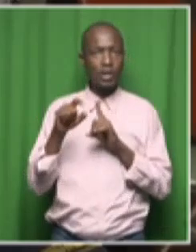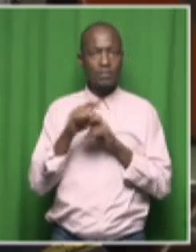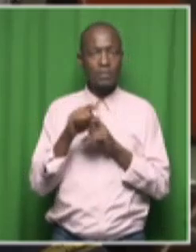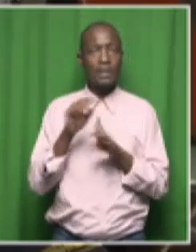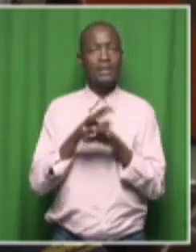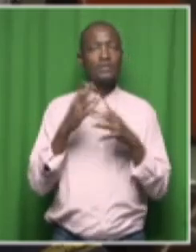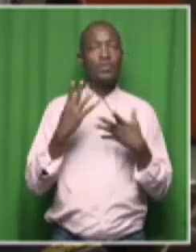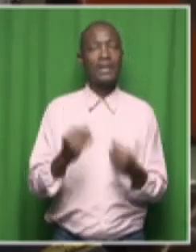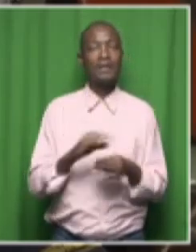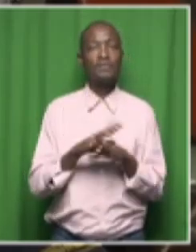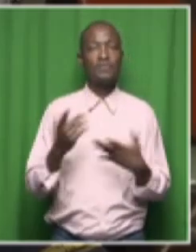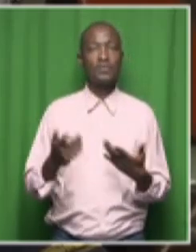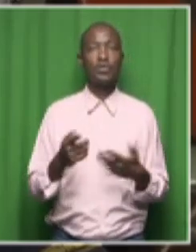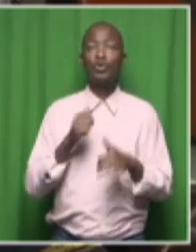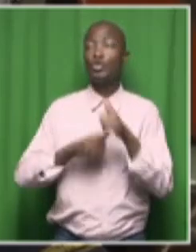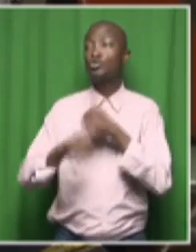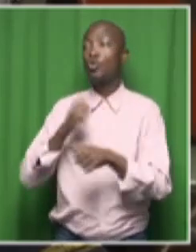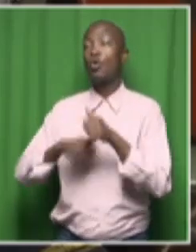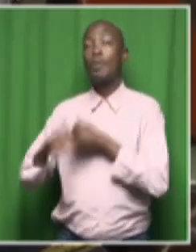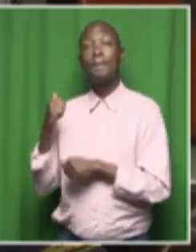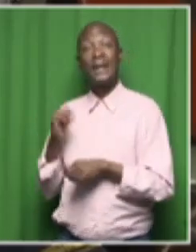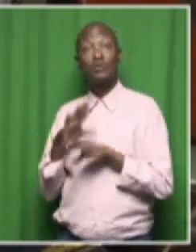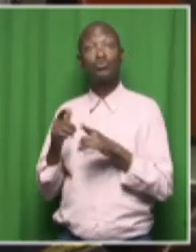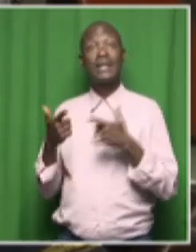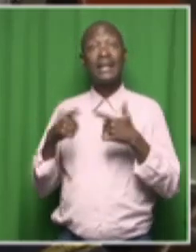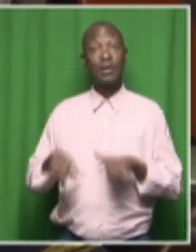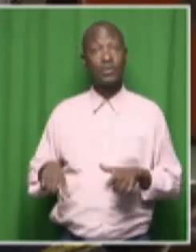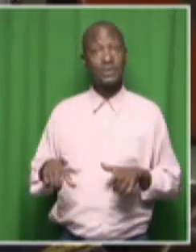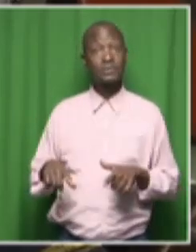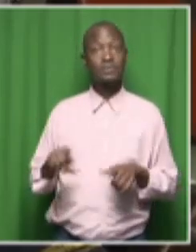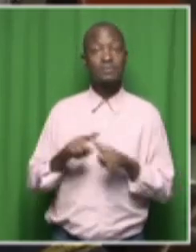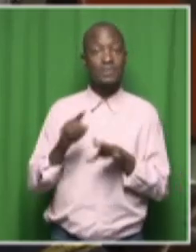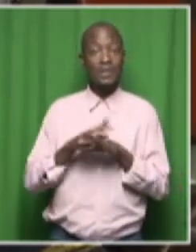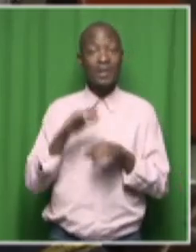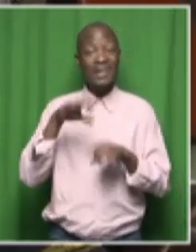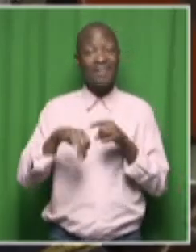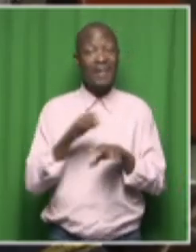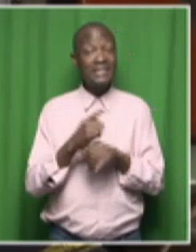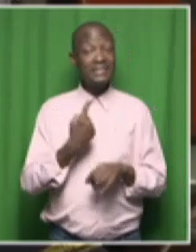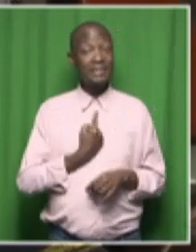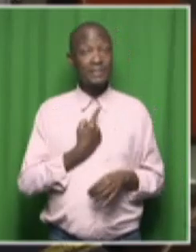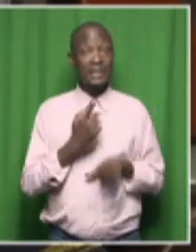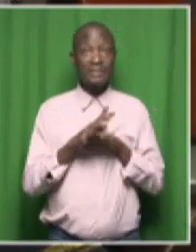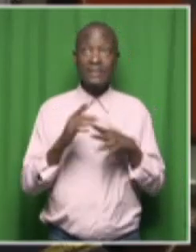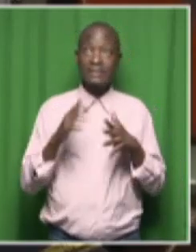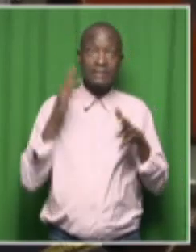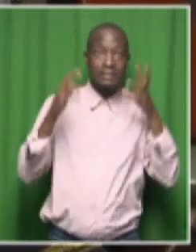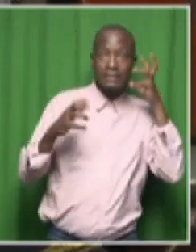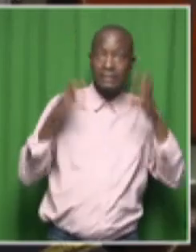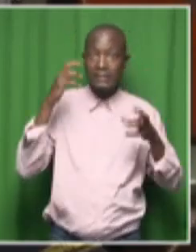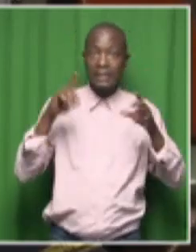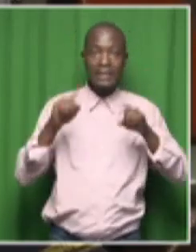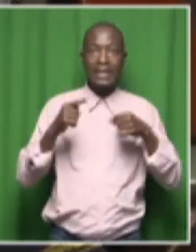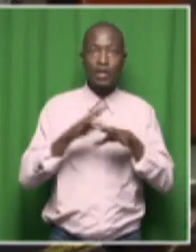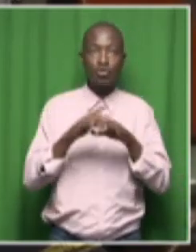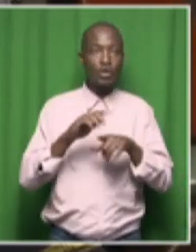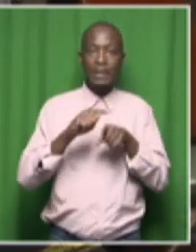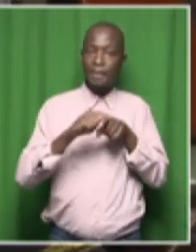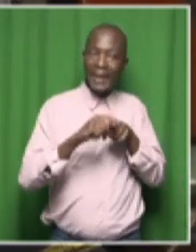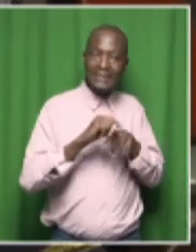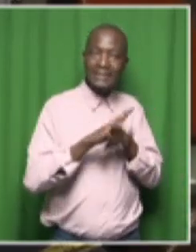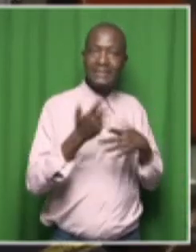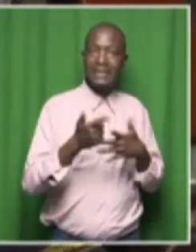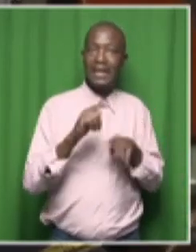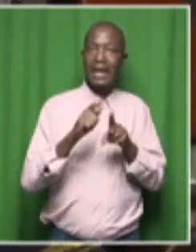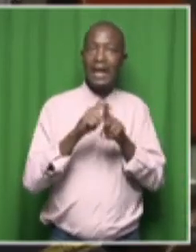will have to resort back to their languages, and now they find themselves in a dilemma because they cannot be able to practice culture.